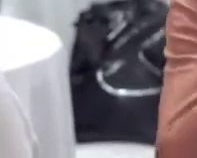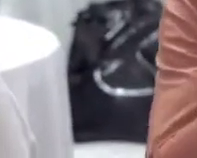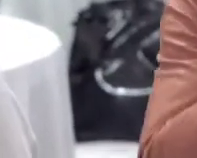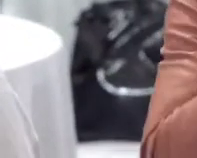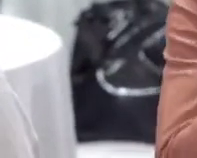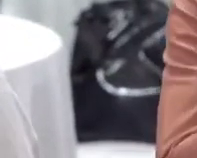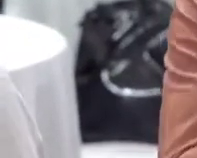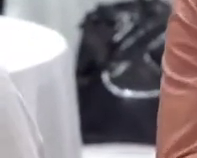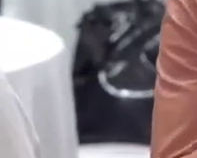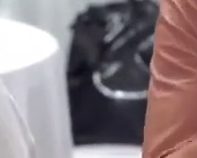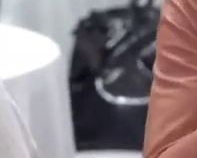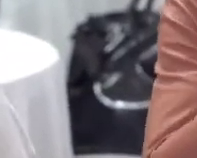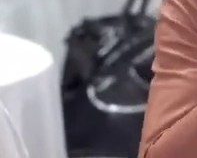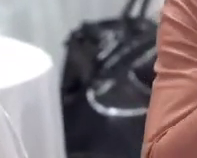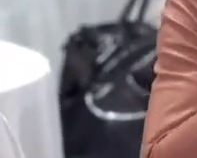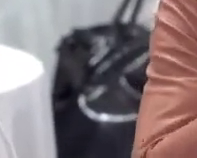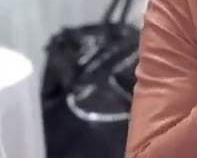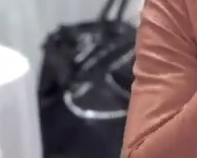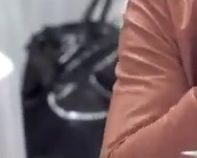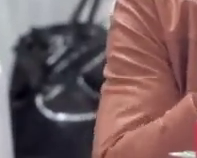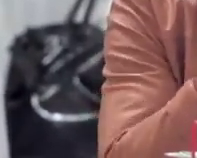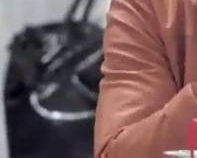rich.